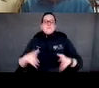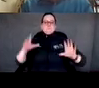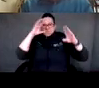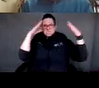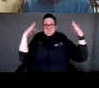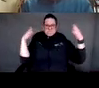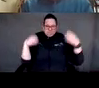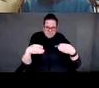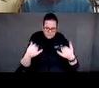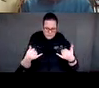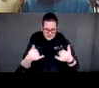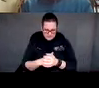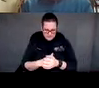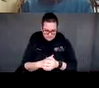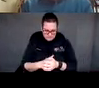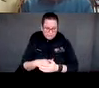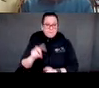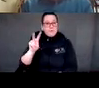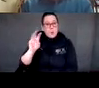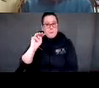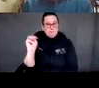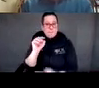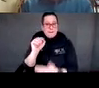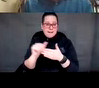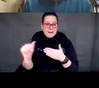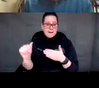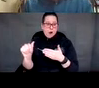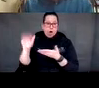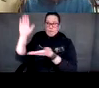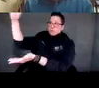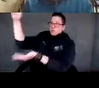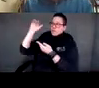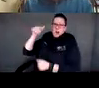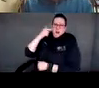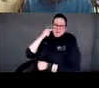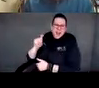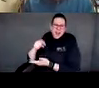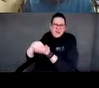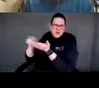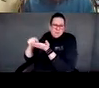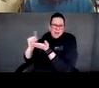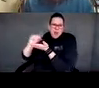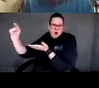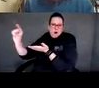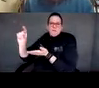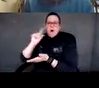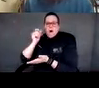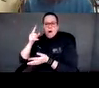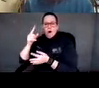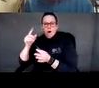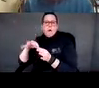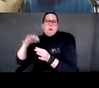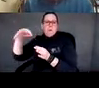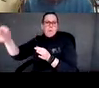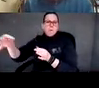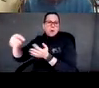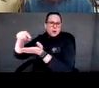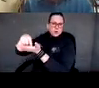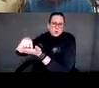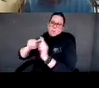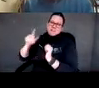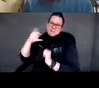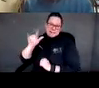right now, we got this $200 million advance from the government. We got to pay that back. It's been extended again, like I mentioned, but it still has to be paid